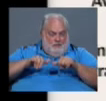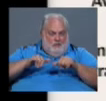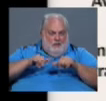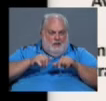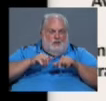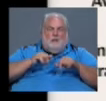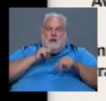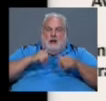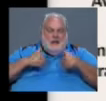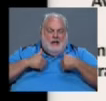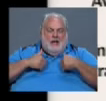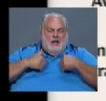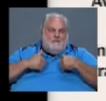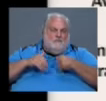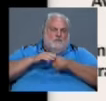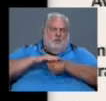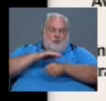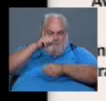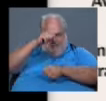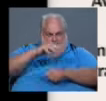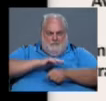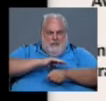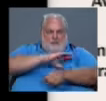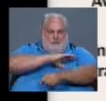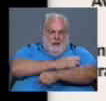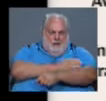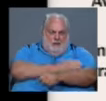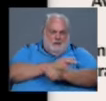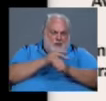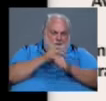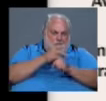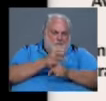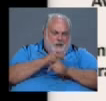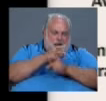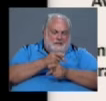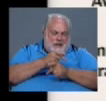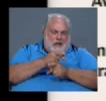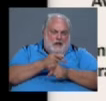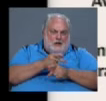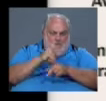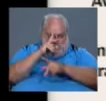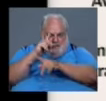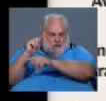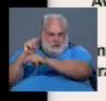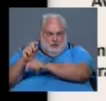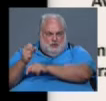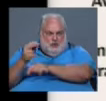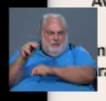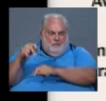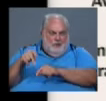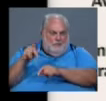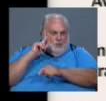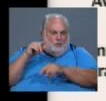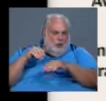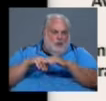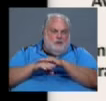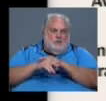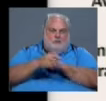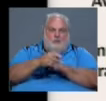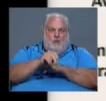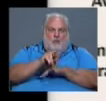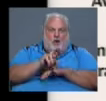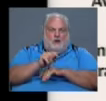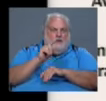the manpower on board to maintain the maintenance responsibilities that a traditional ship would. So we will also go into port and we'll